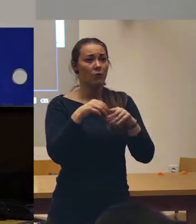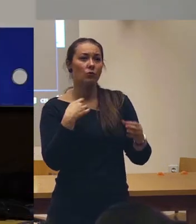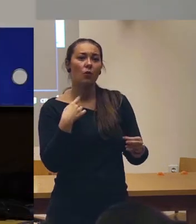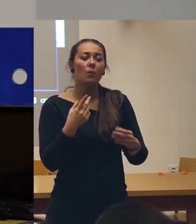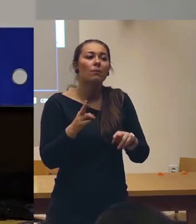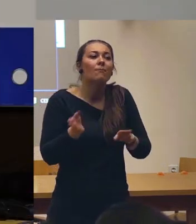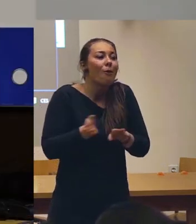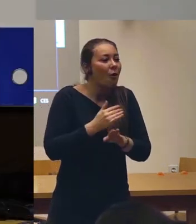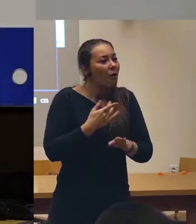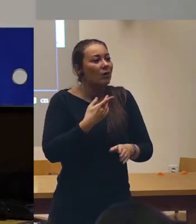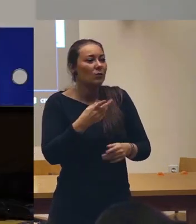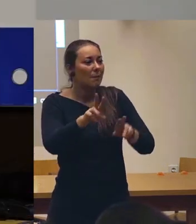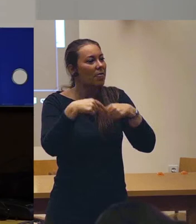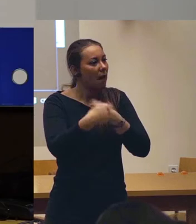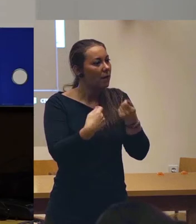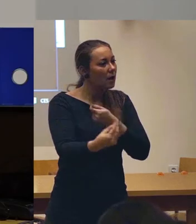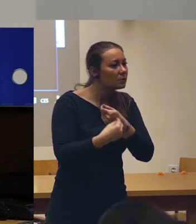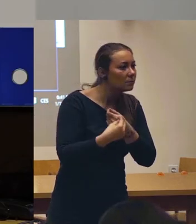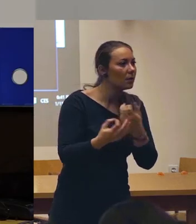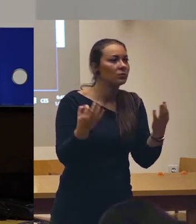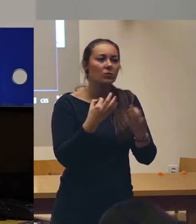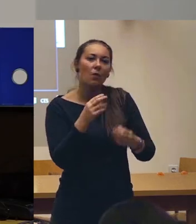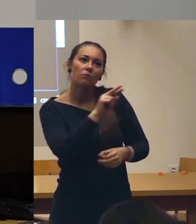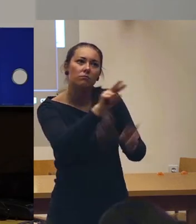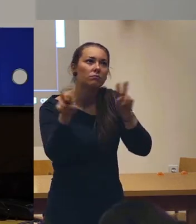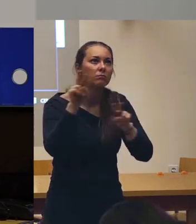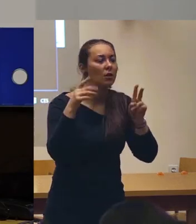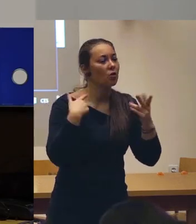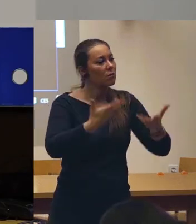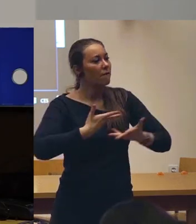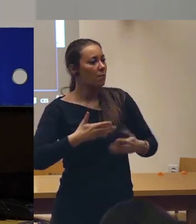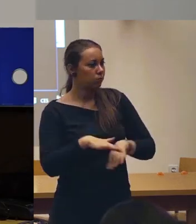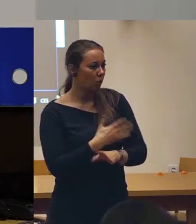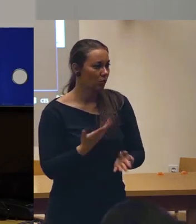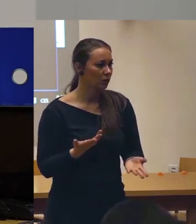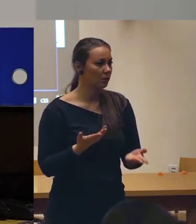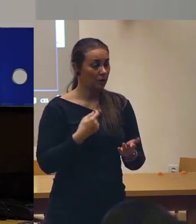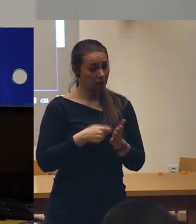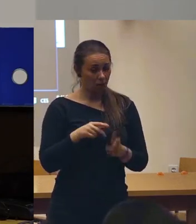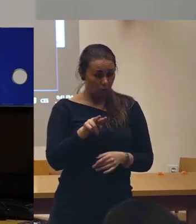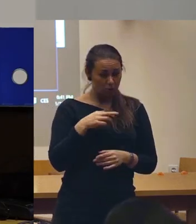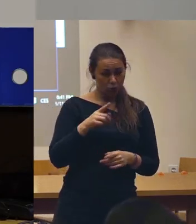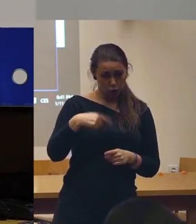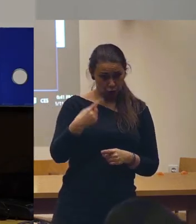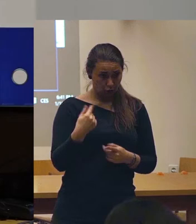taste, or which museums the person decided to visit or not. So,